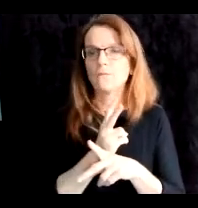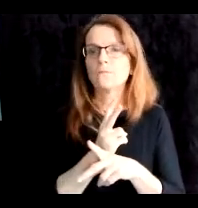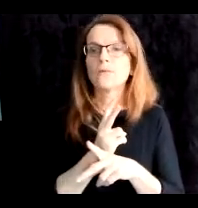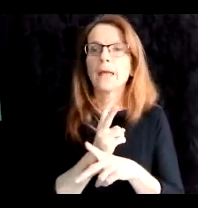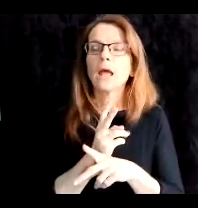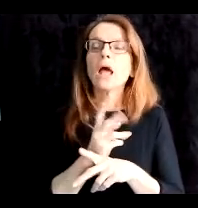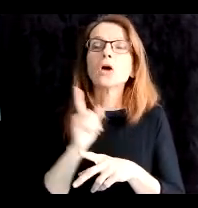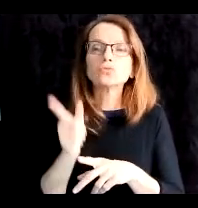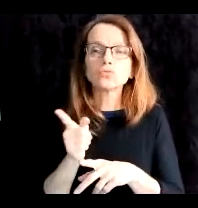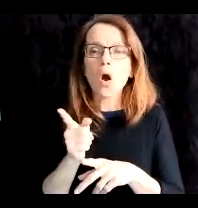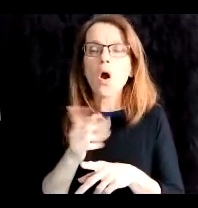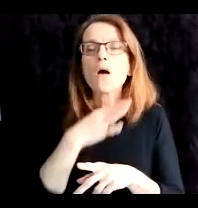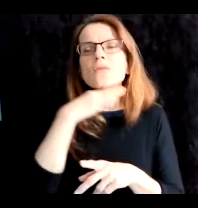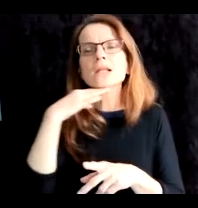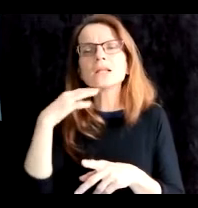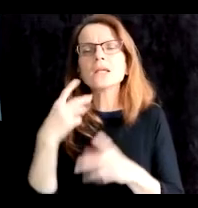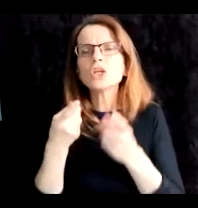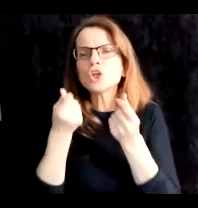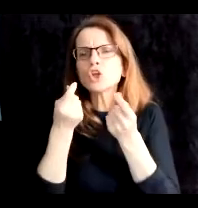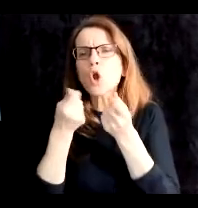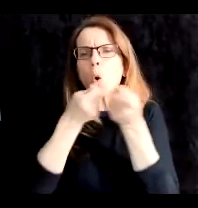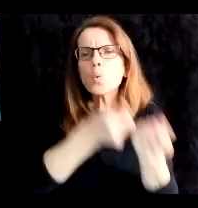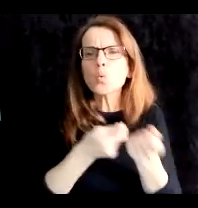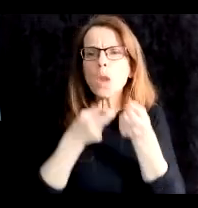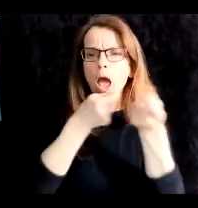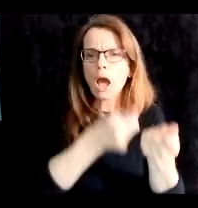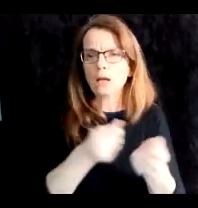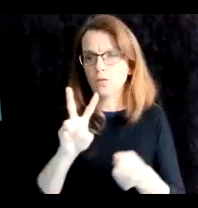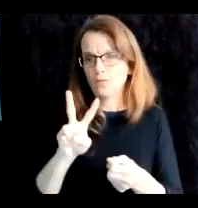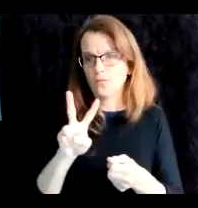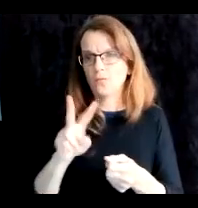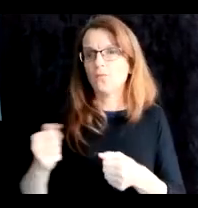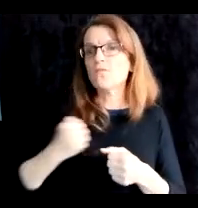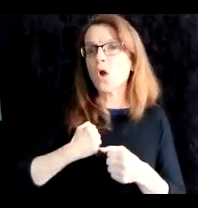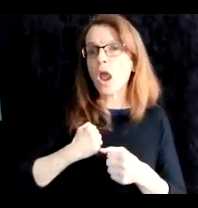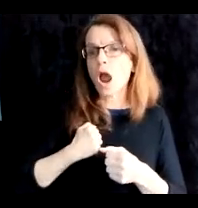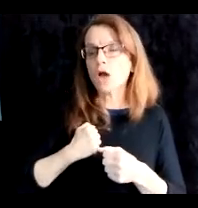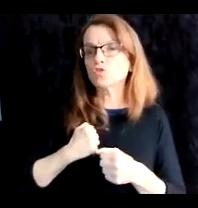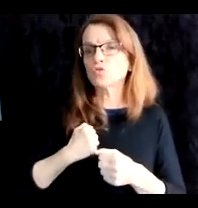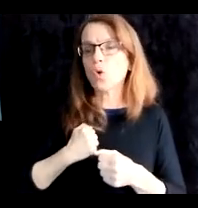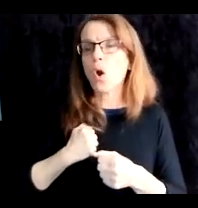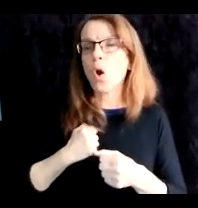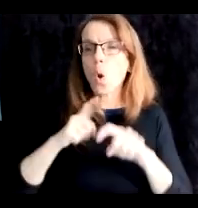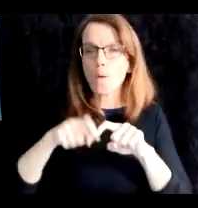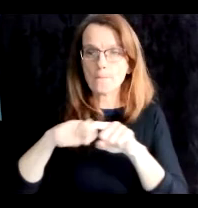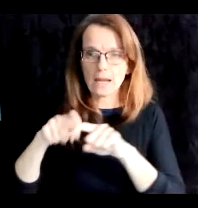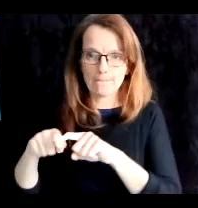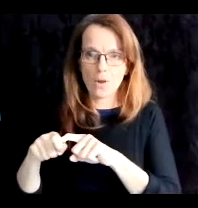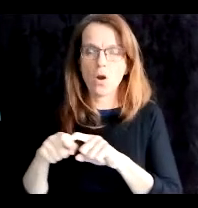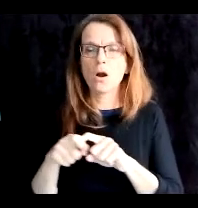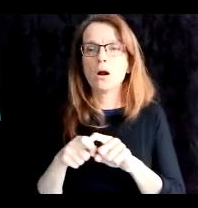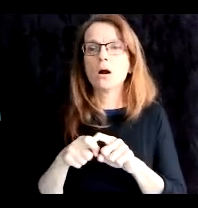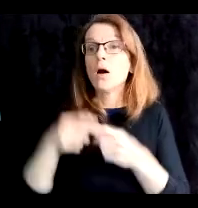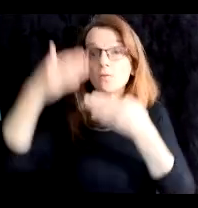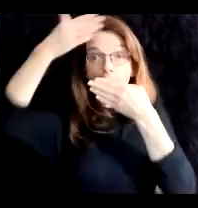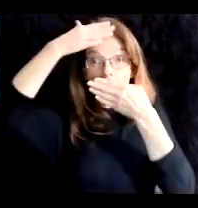services, stabilization, however they call it, in Afghanistan, but not much for the health or education or for the civil sector and